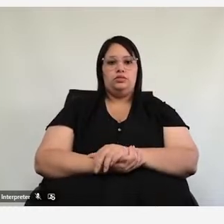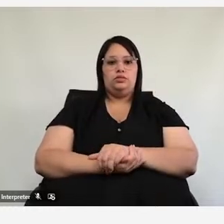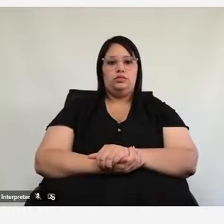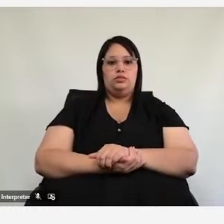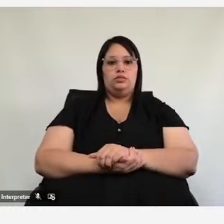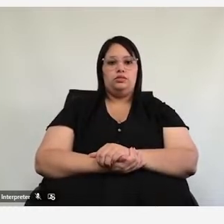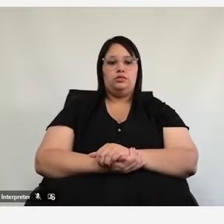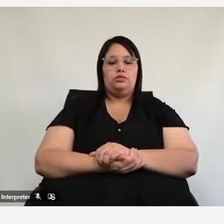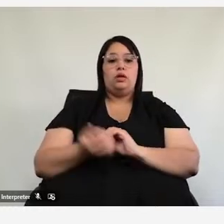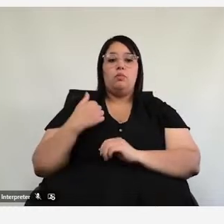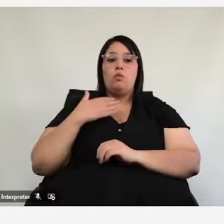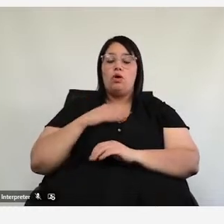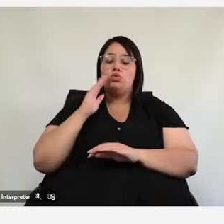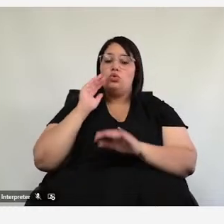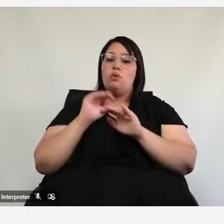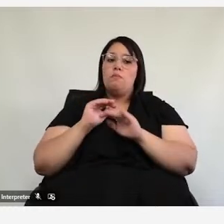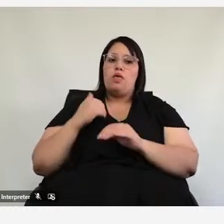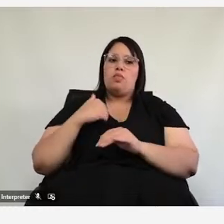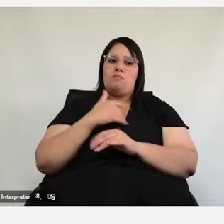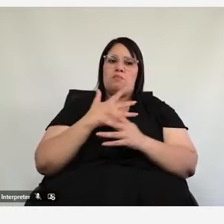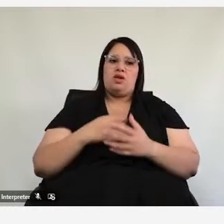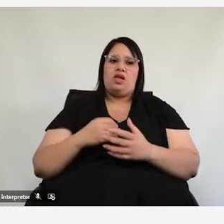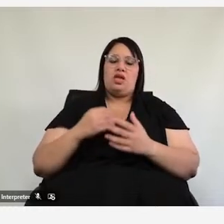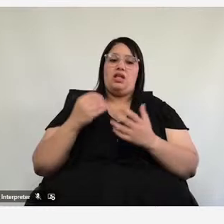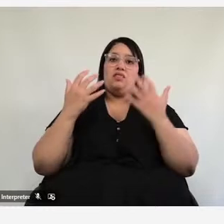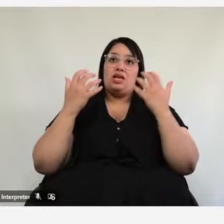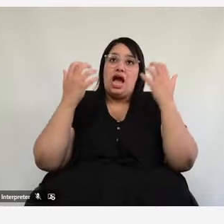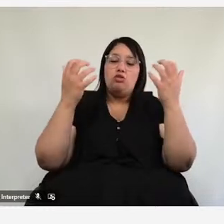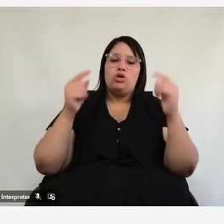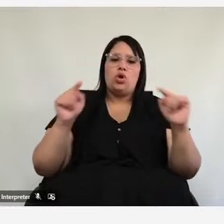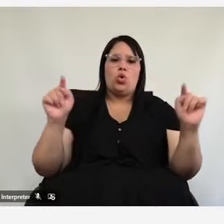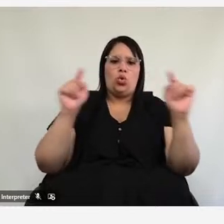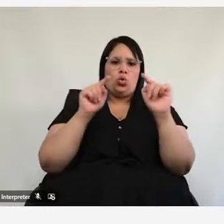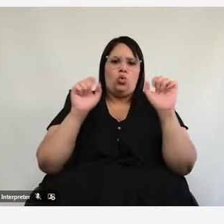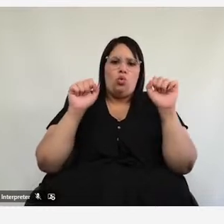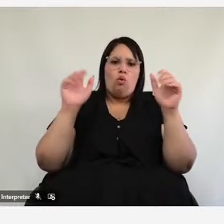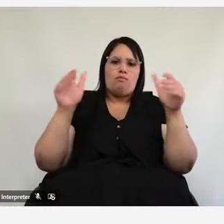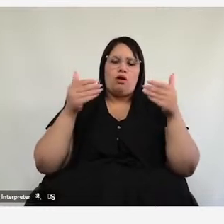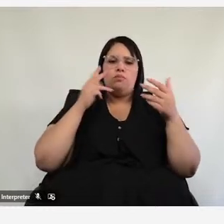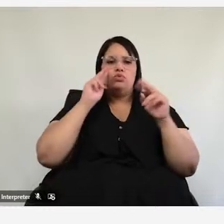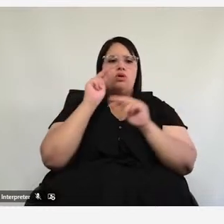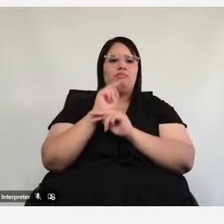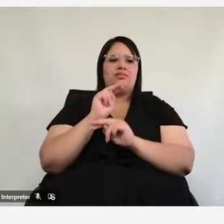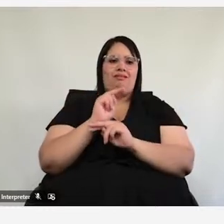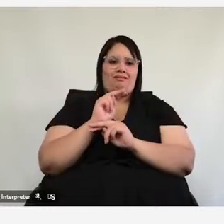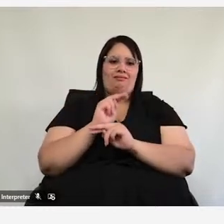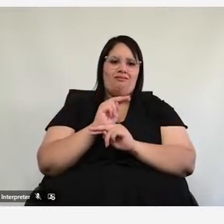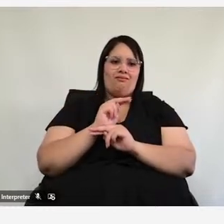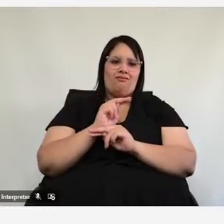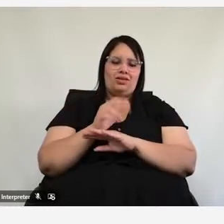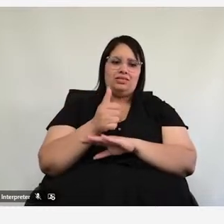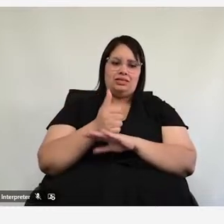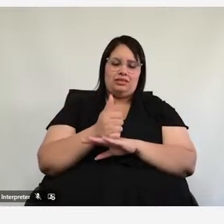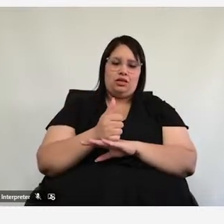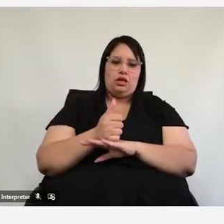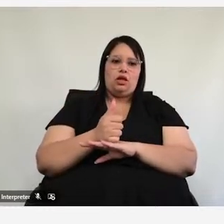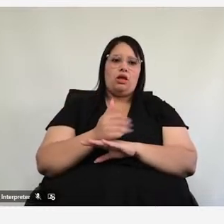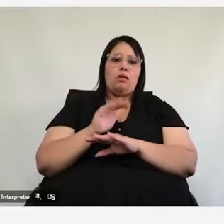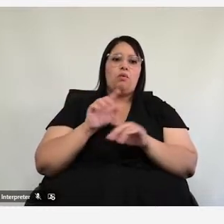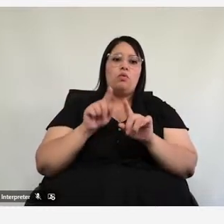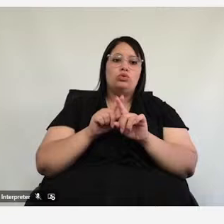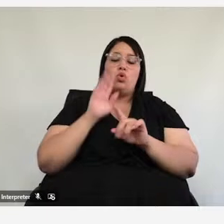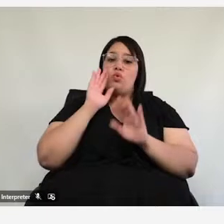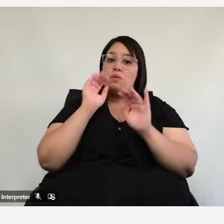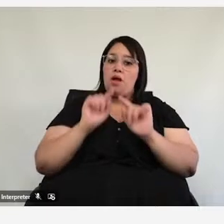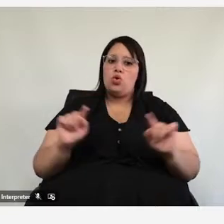to remind the members in the gallery, you are more than welcome to observe the sitting today. I wish to remind you